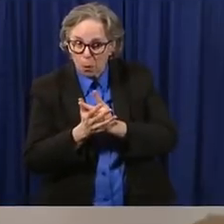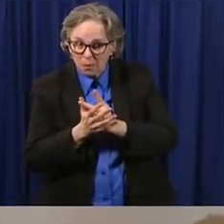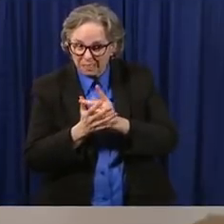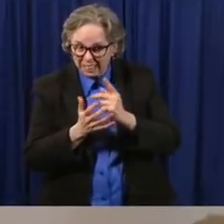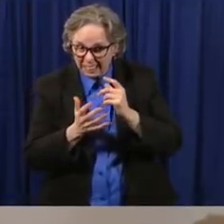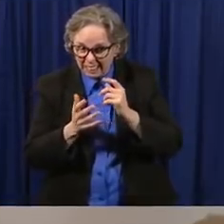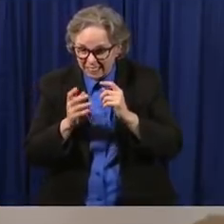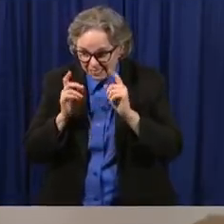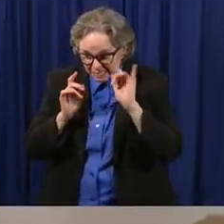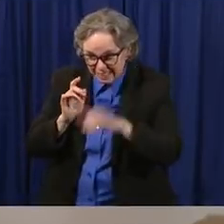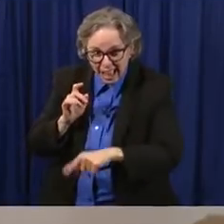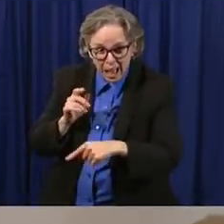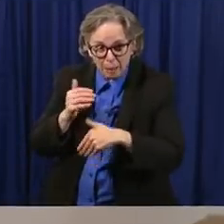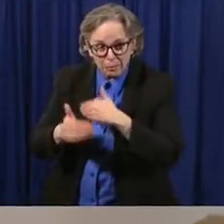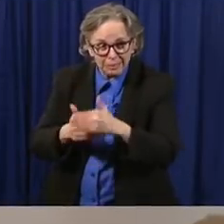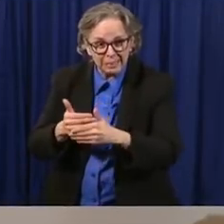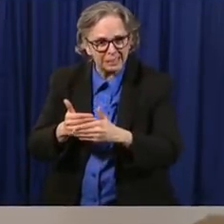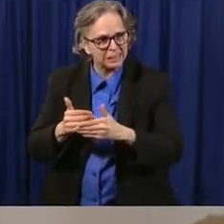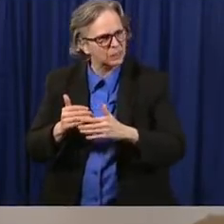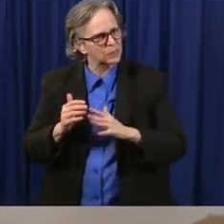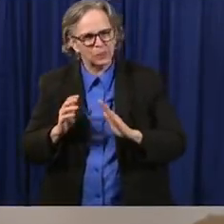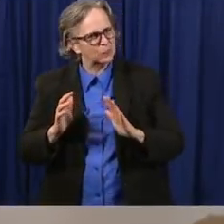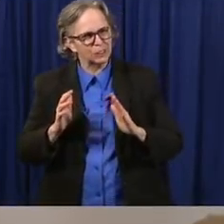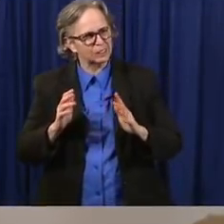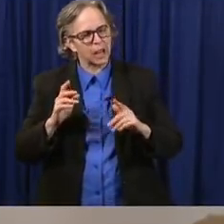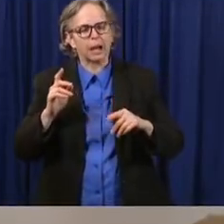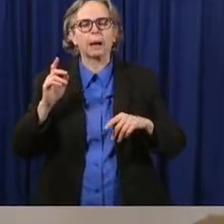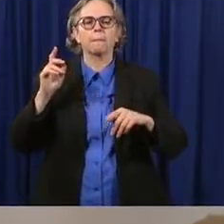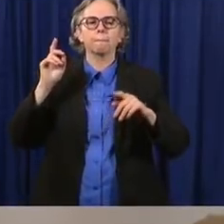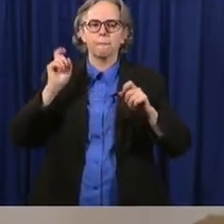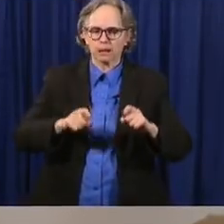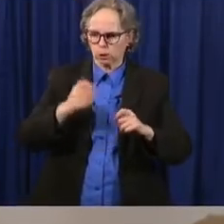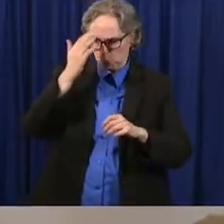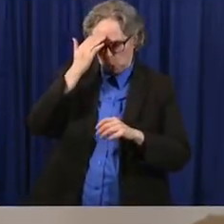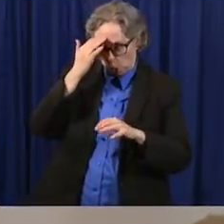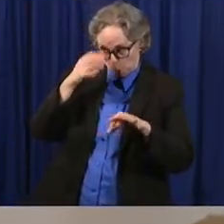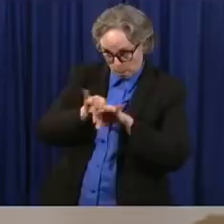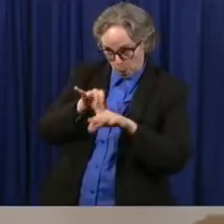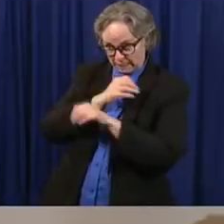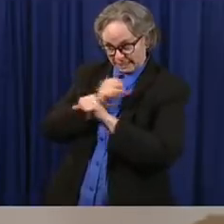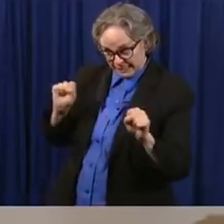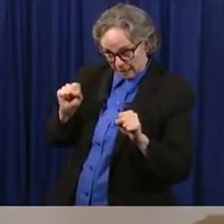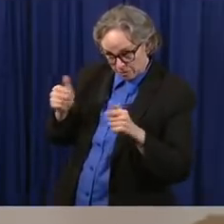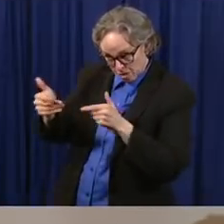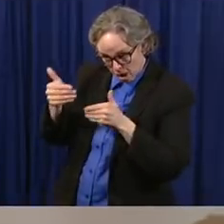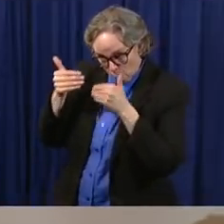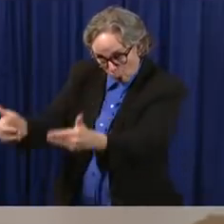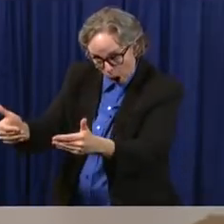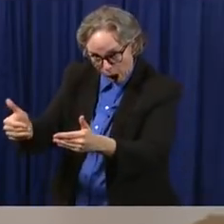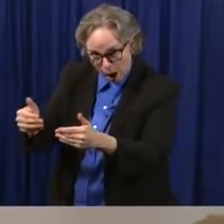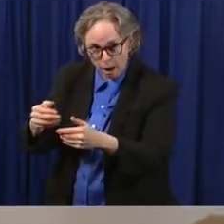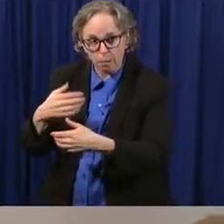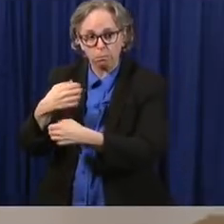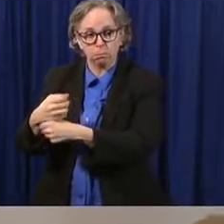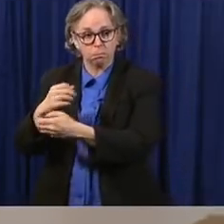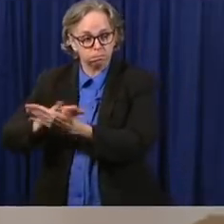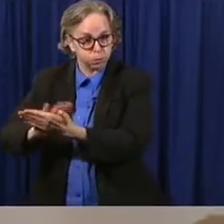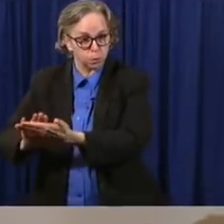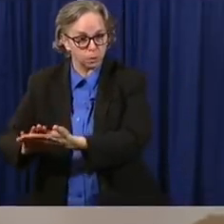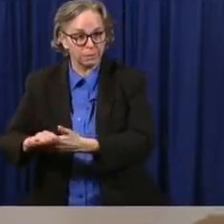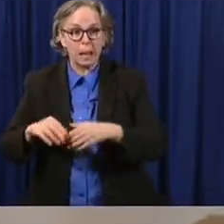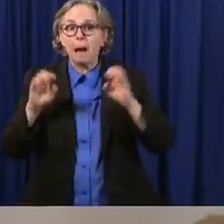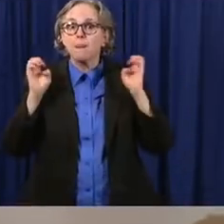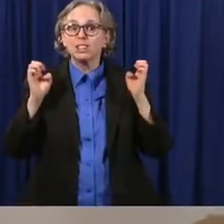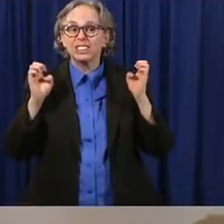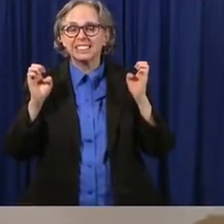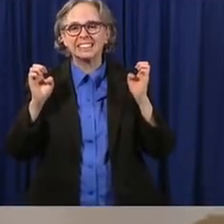they were sure it was okay. So I think you're seeing things, when there's an emergency, human nature is you can get